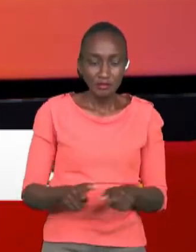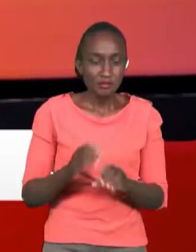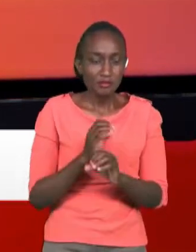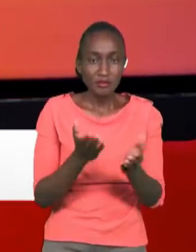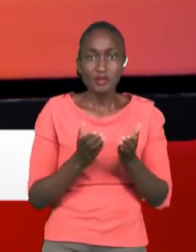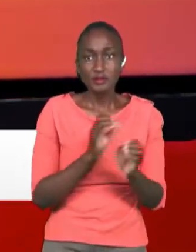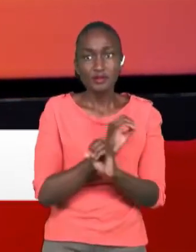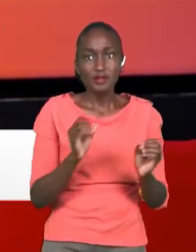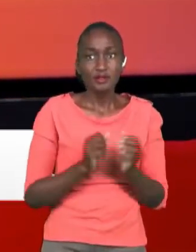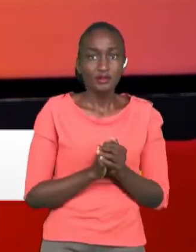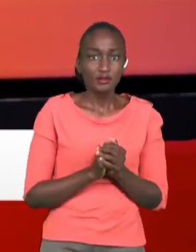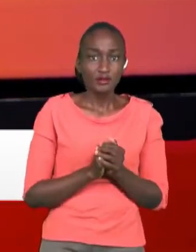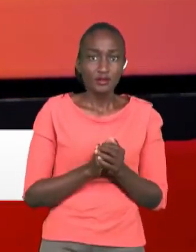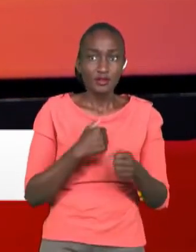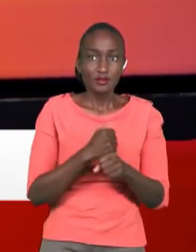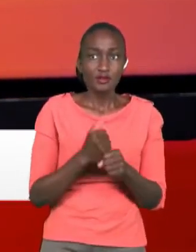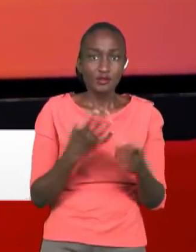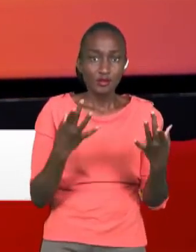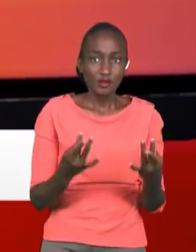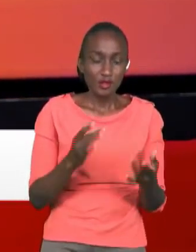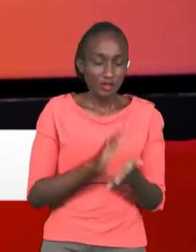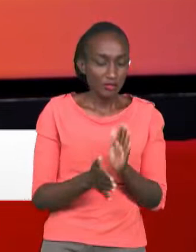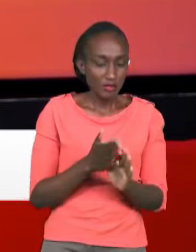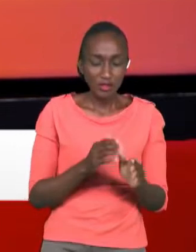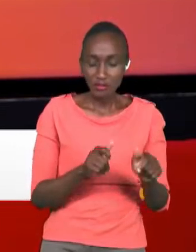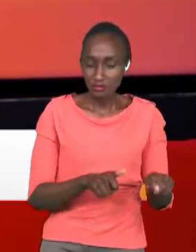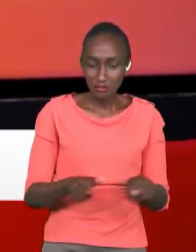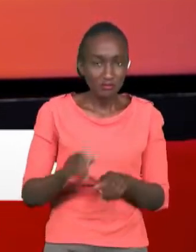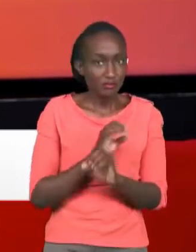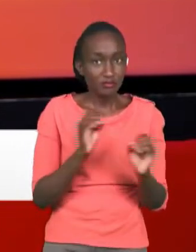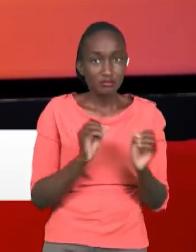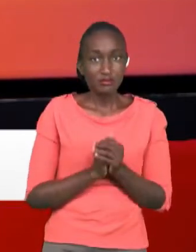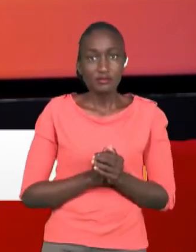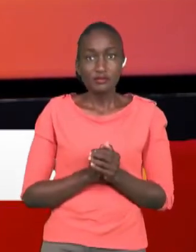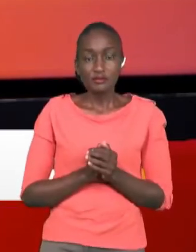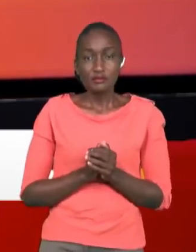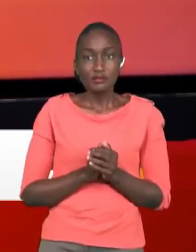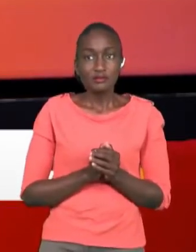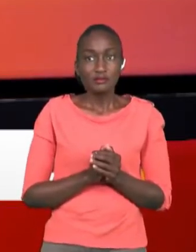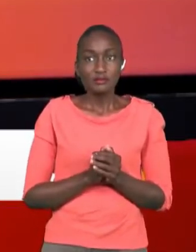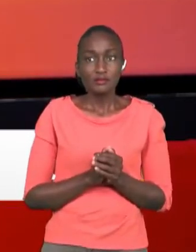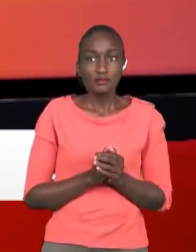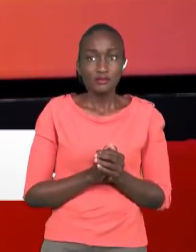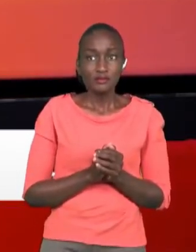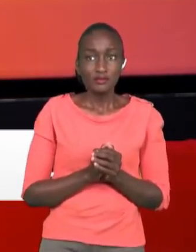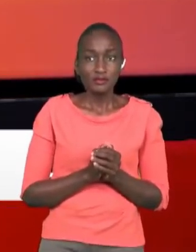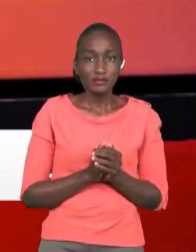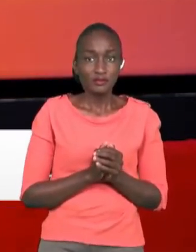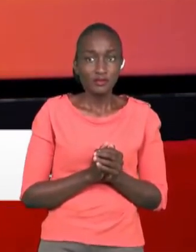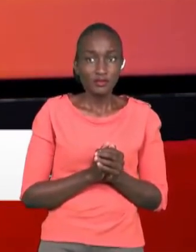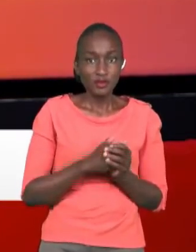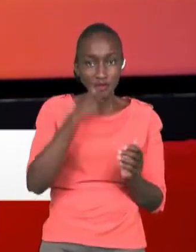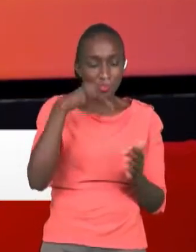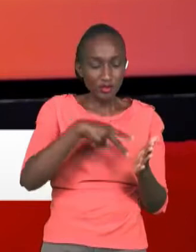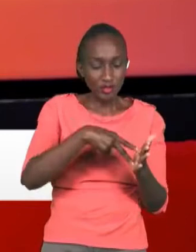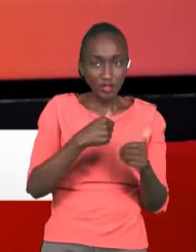prefer performing yoga without even socks. So you're, you know, grounded to the earth. And that reminds